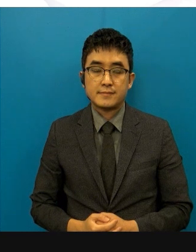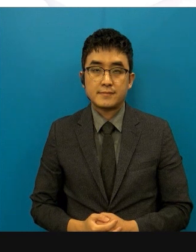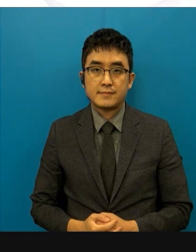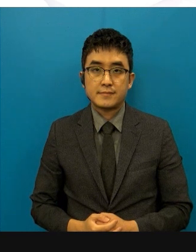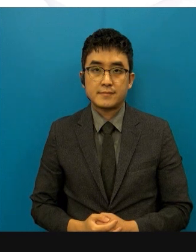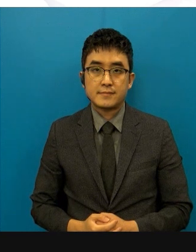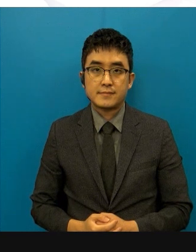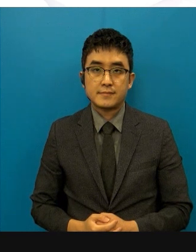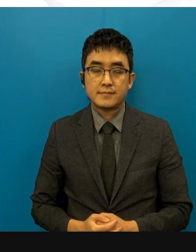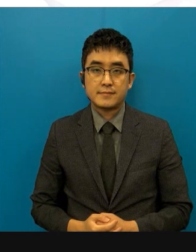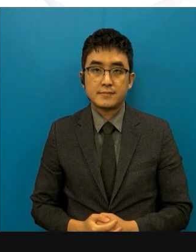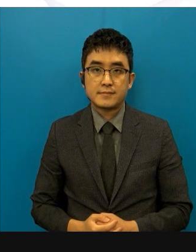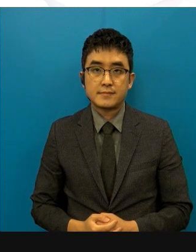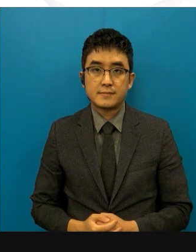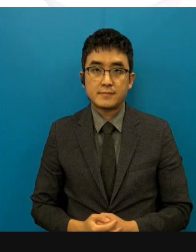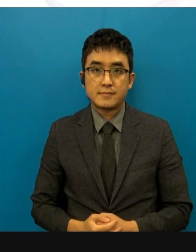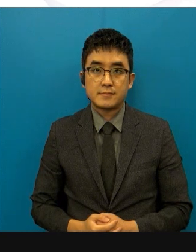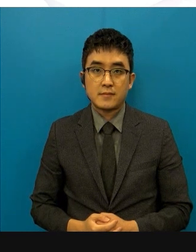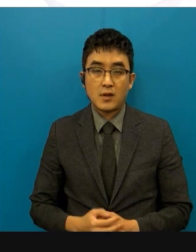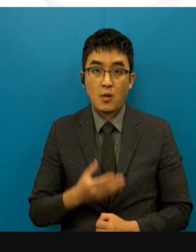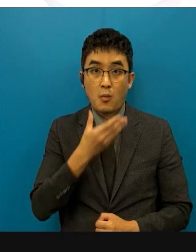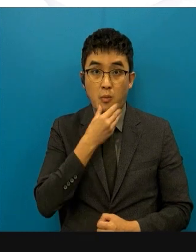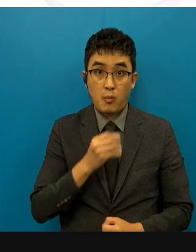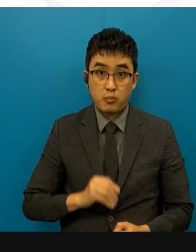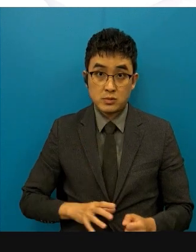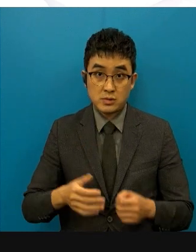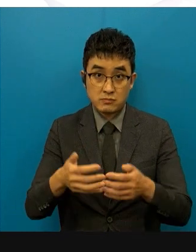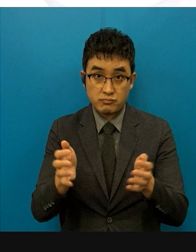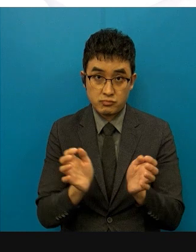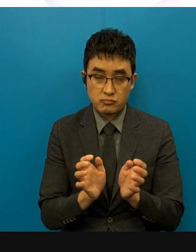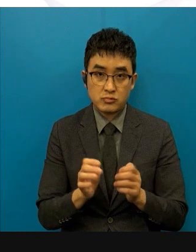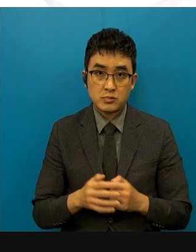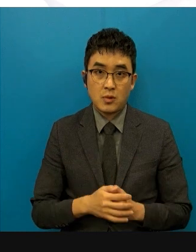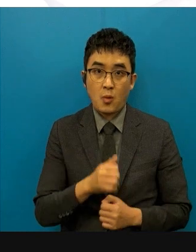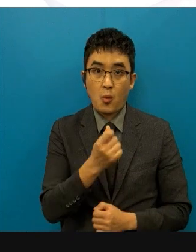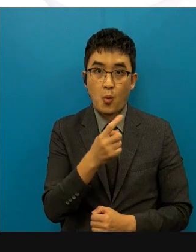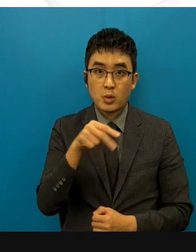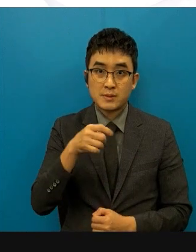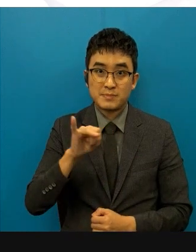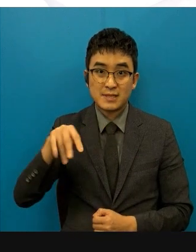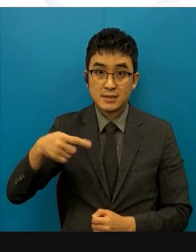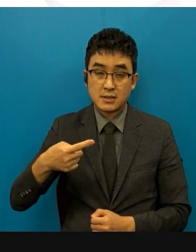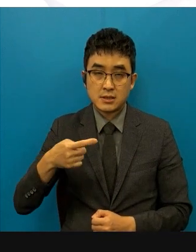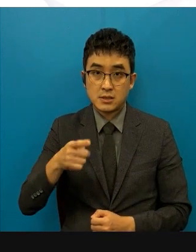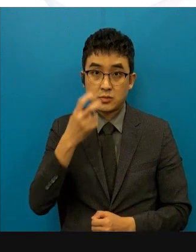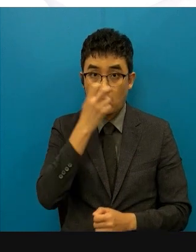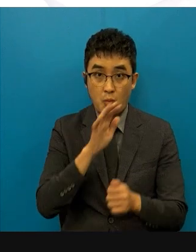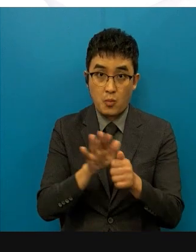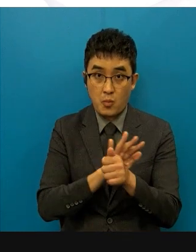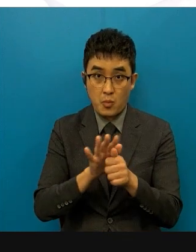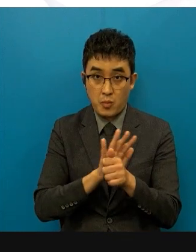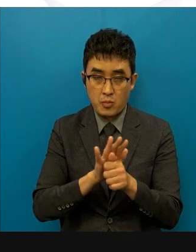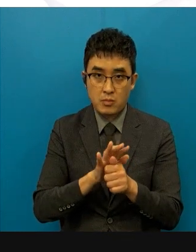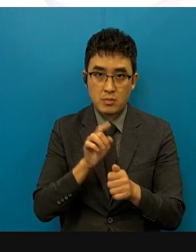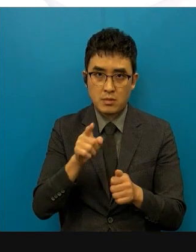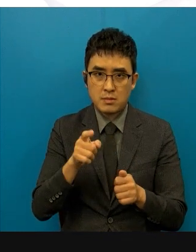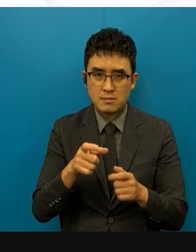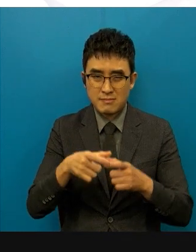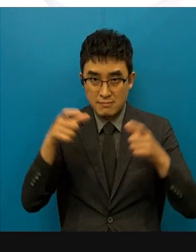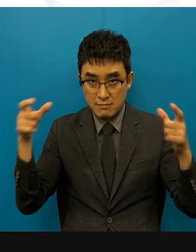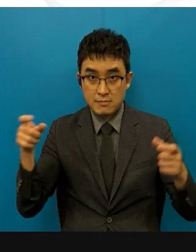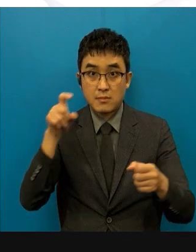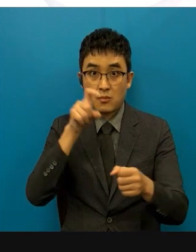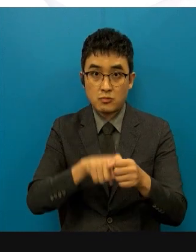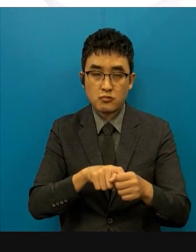care services in order to expedite their expansion and the substantialization. However, it is characteristic